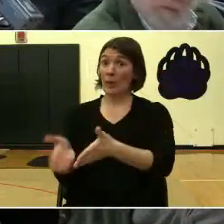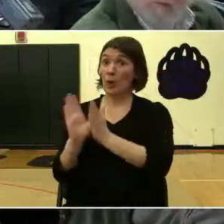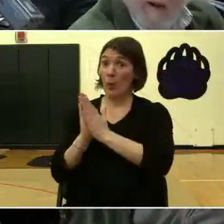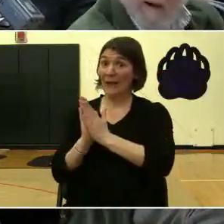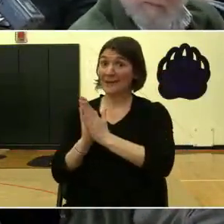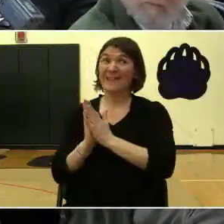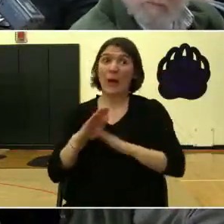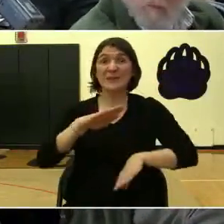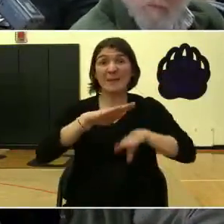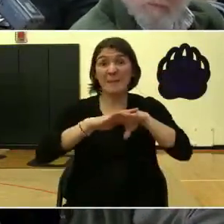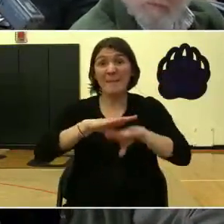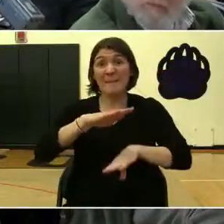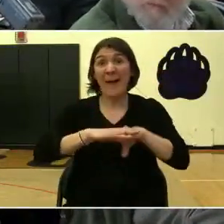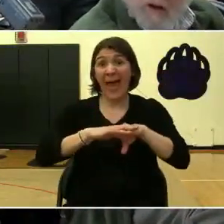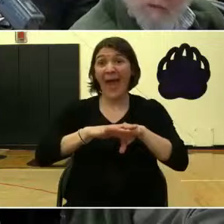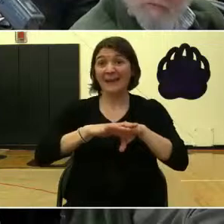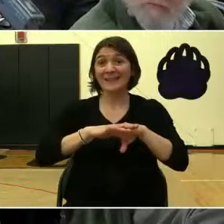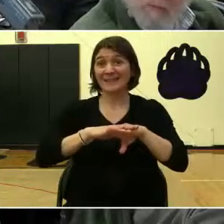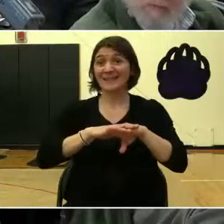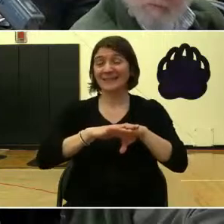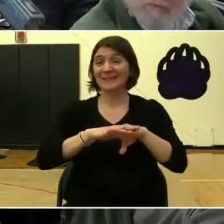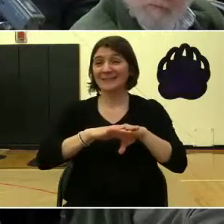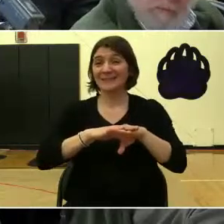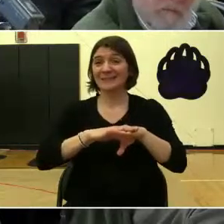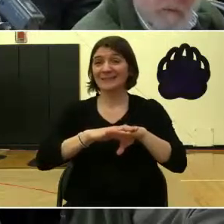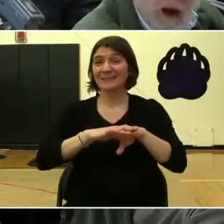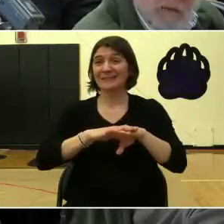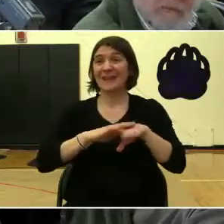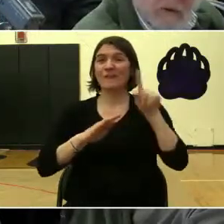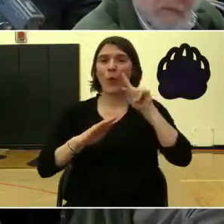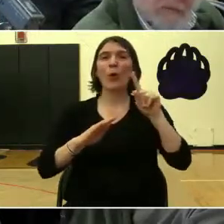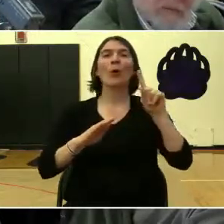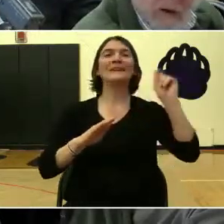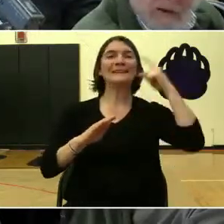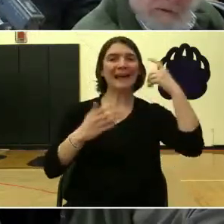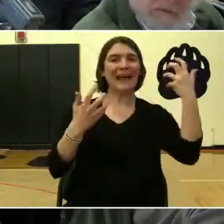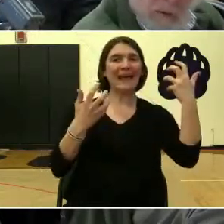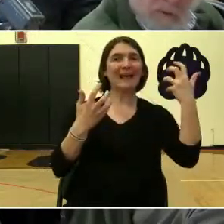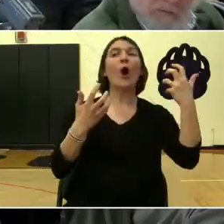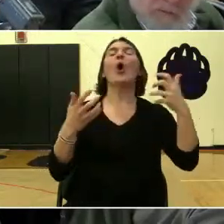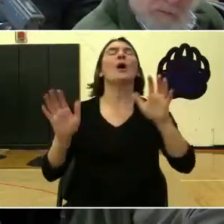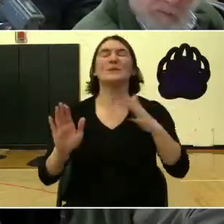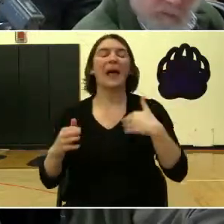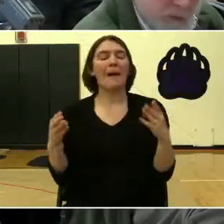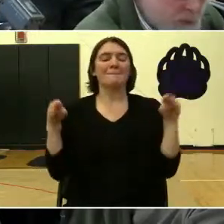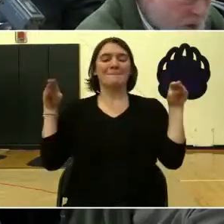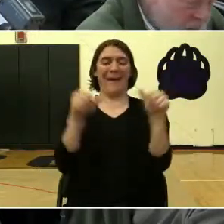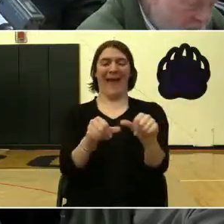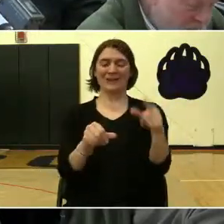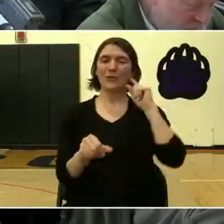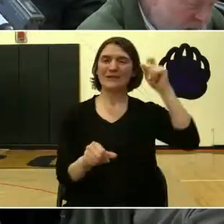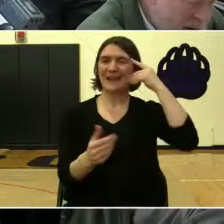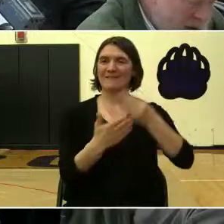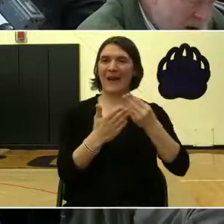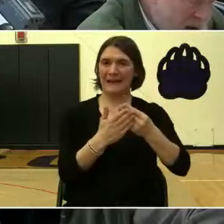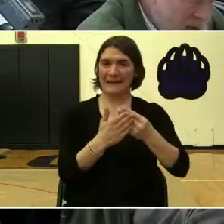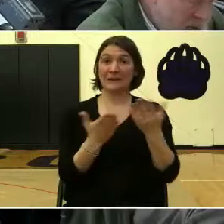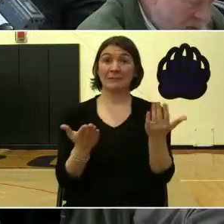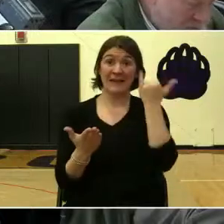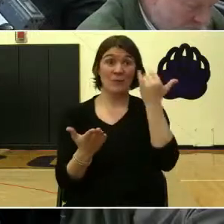was a match for the for State funding they had so in order to get any funding they needed a